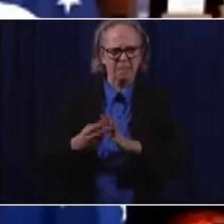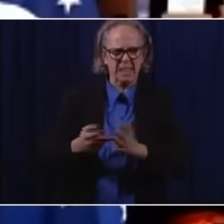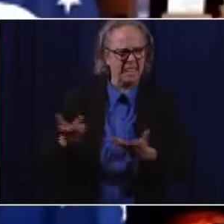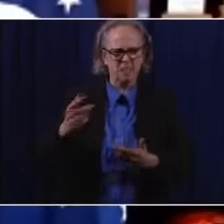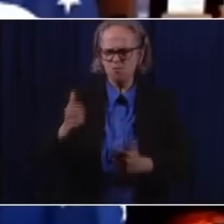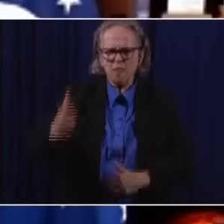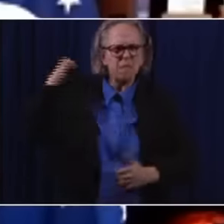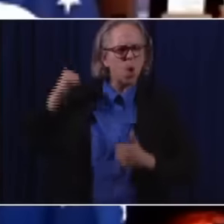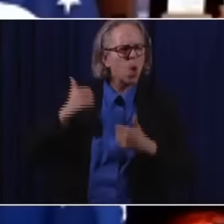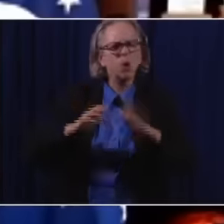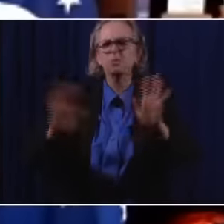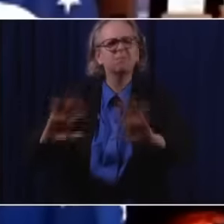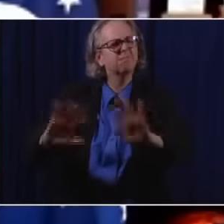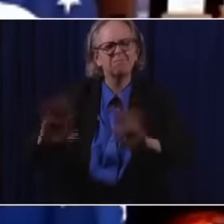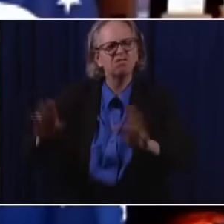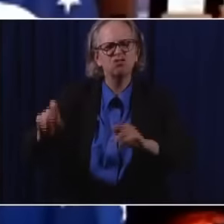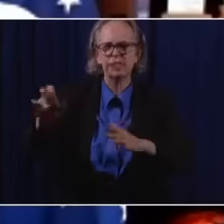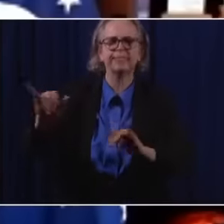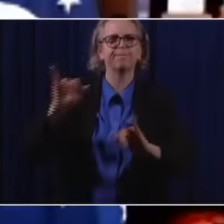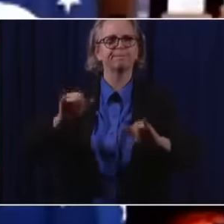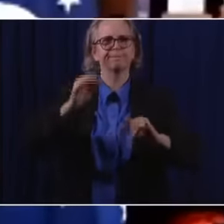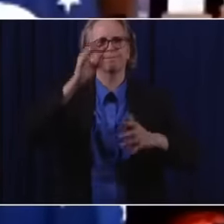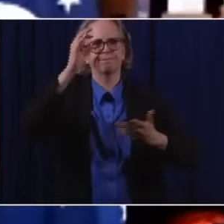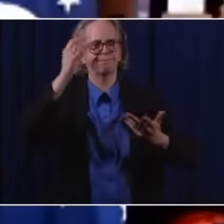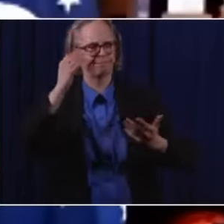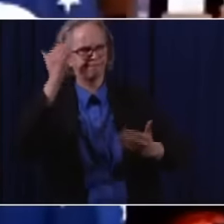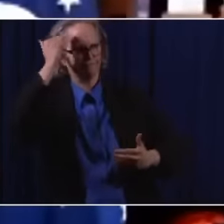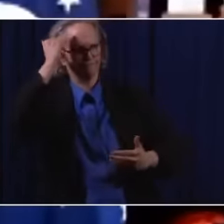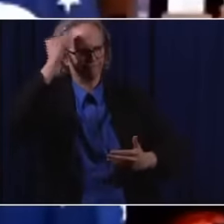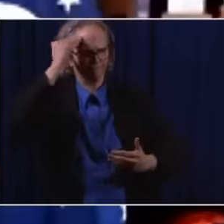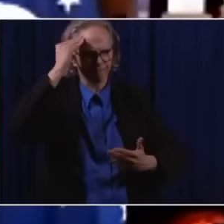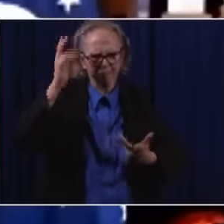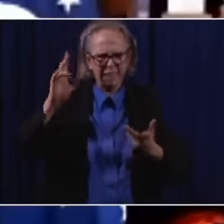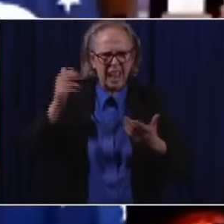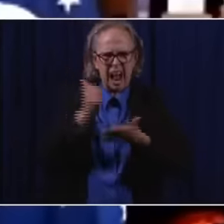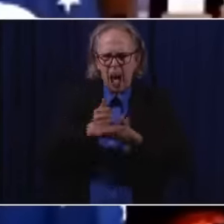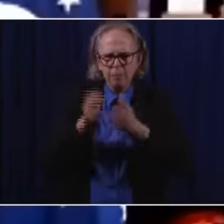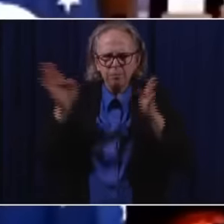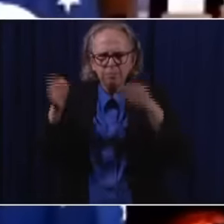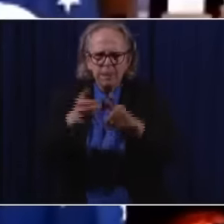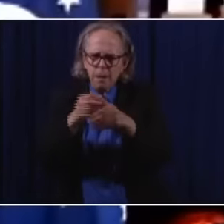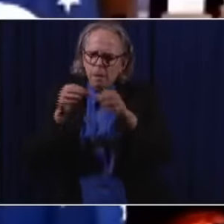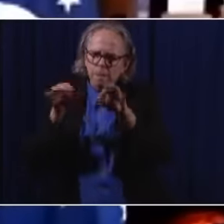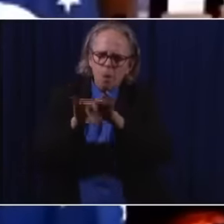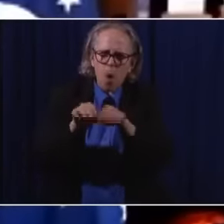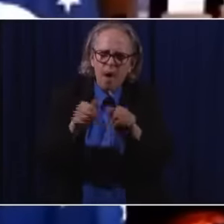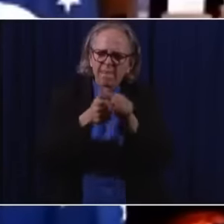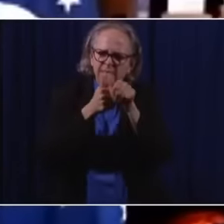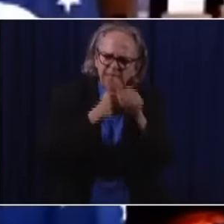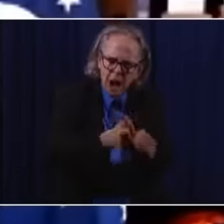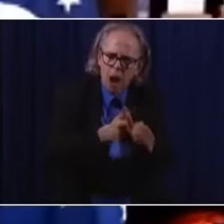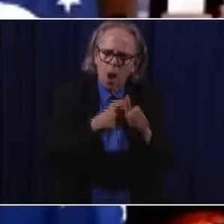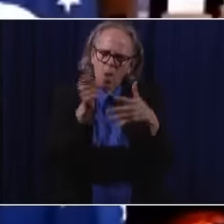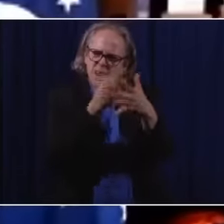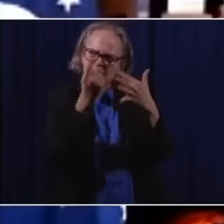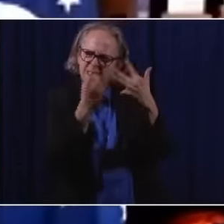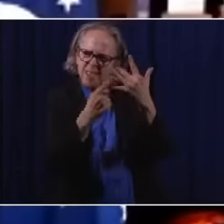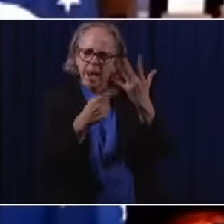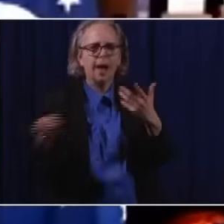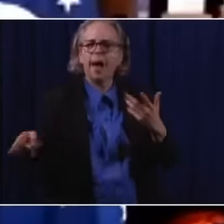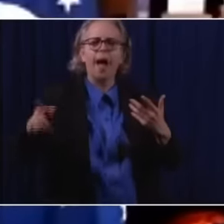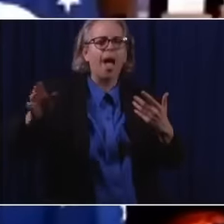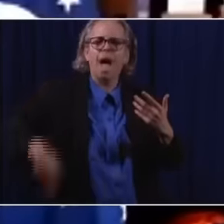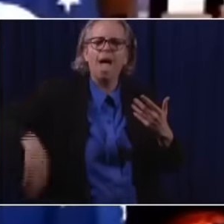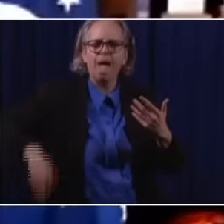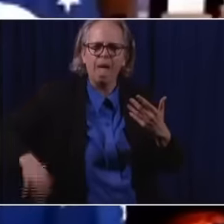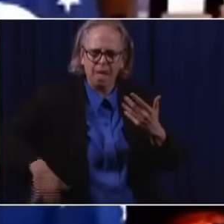focused on the failures to comply during the game. And what they emphasized to us was that it wasn't a lot the fans, it wasn't